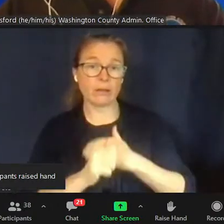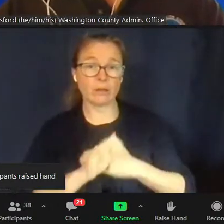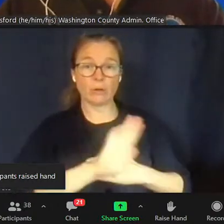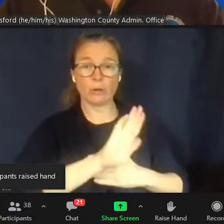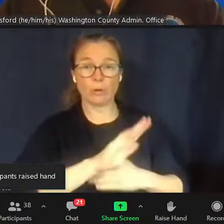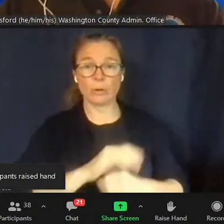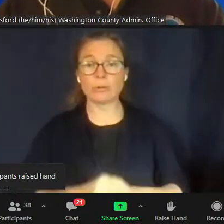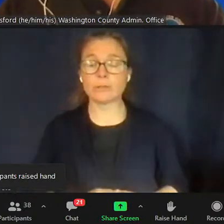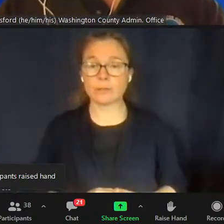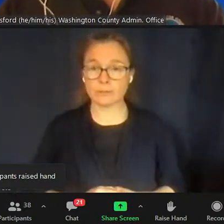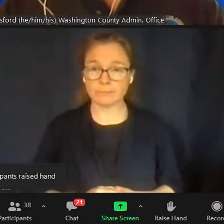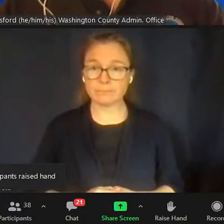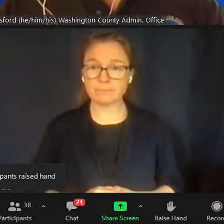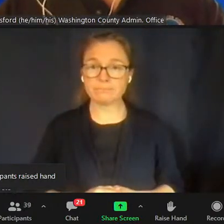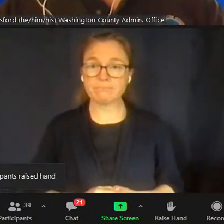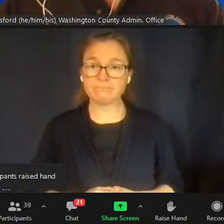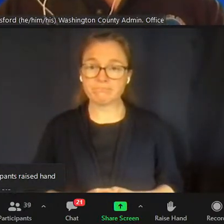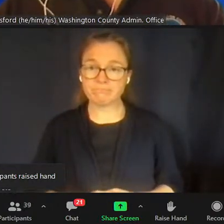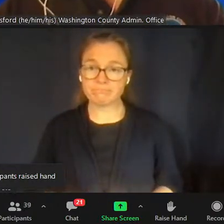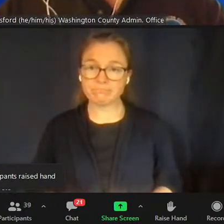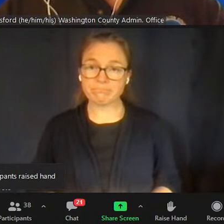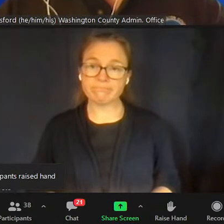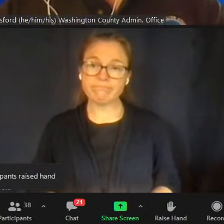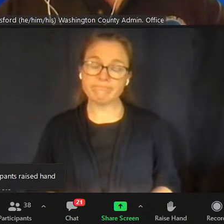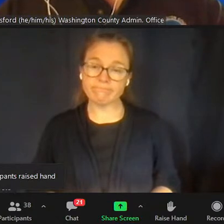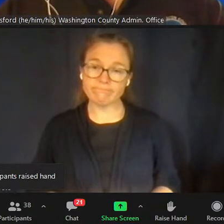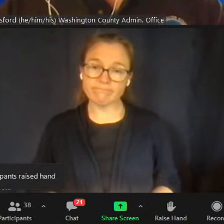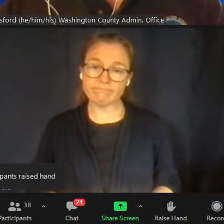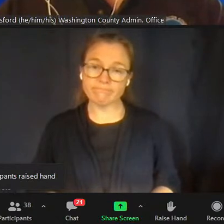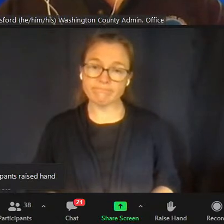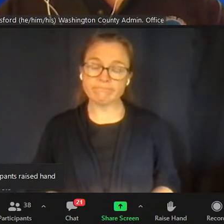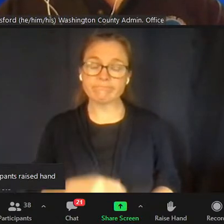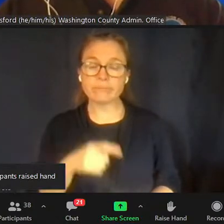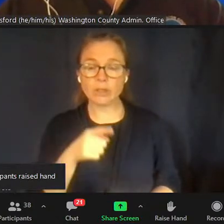leadership. She is a